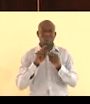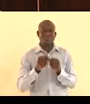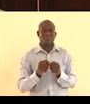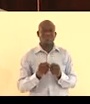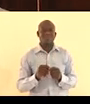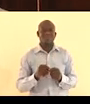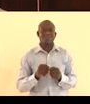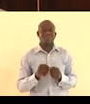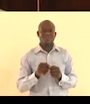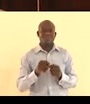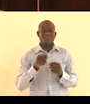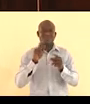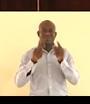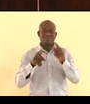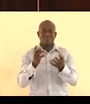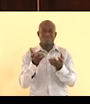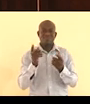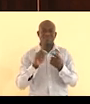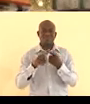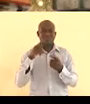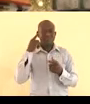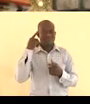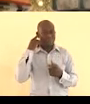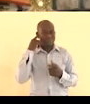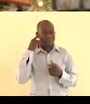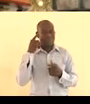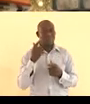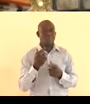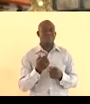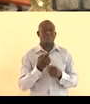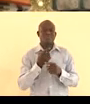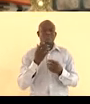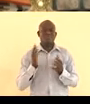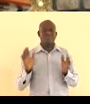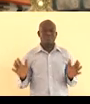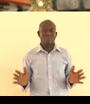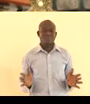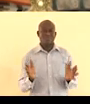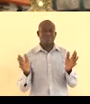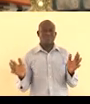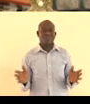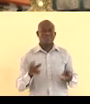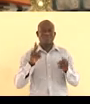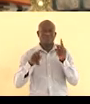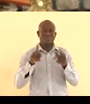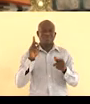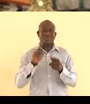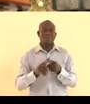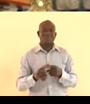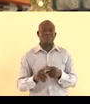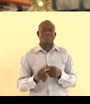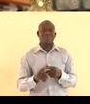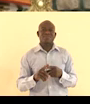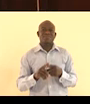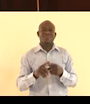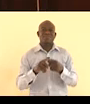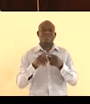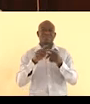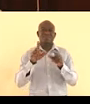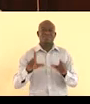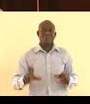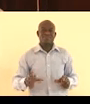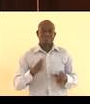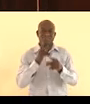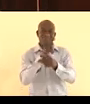people wanted to hear. What they wanted to hear was different. For you to encourage people to